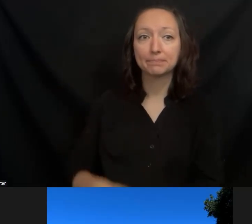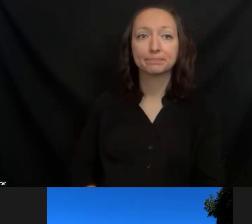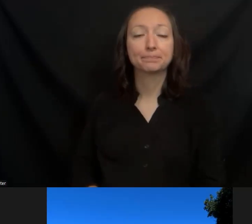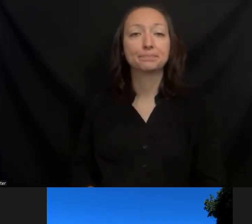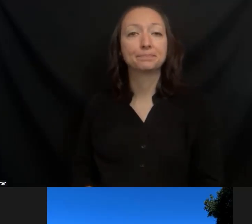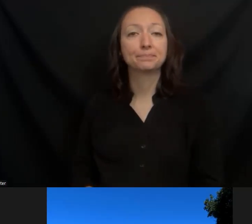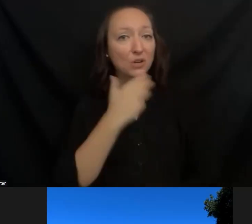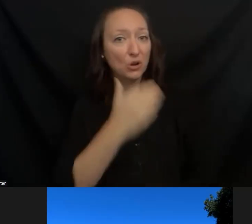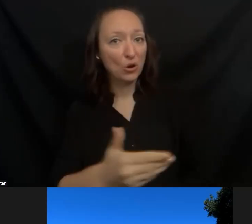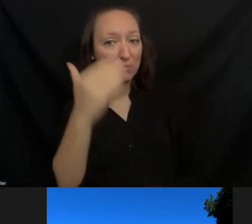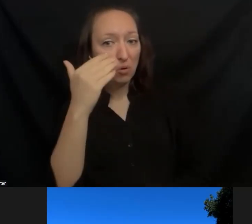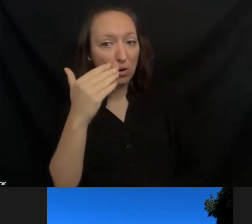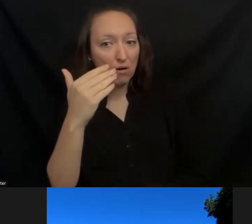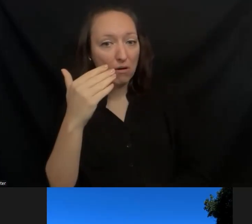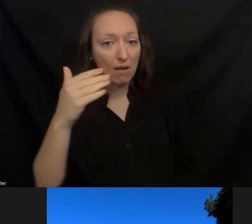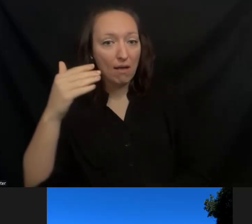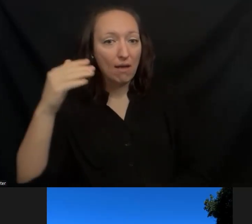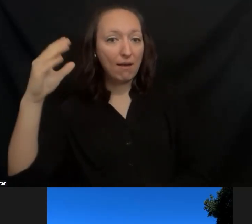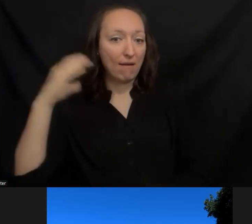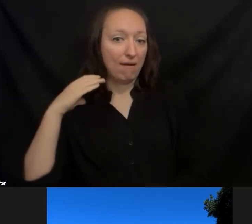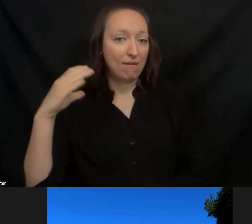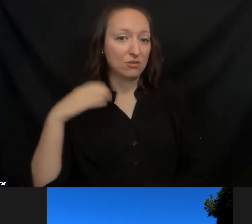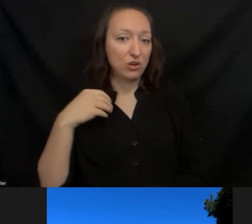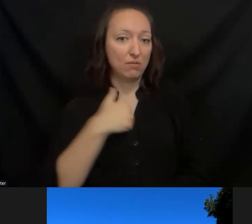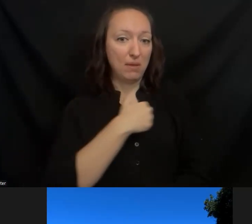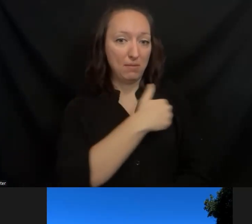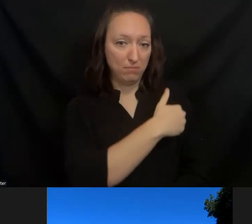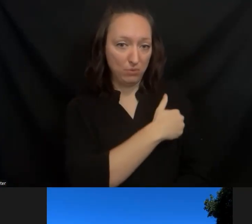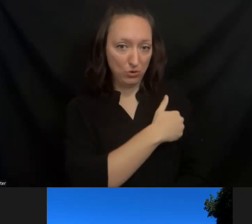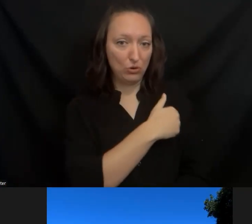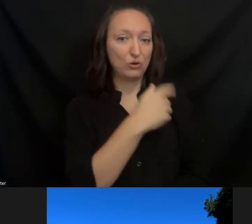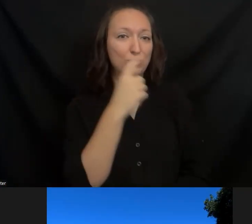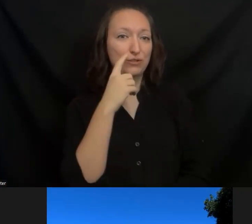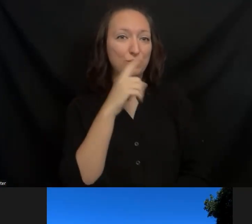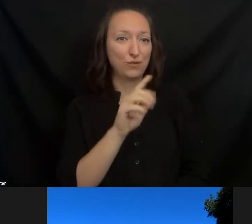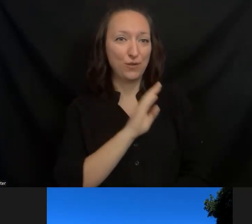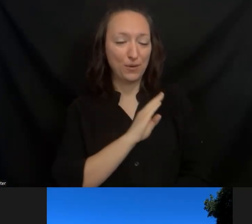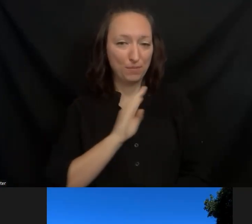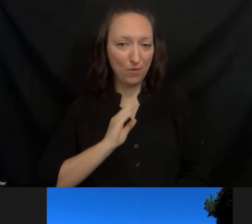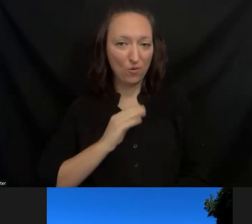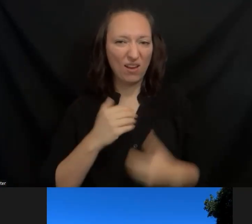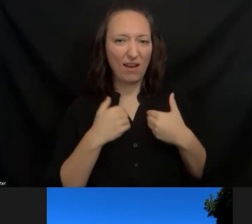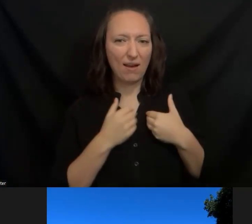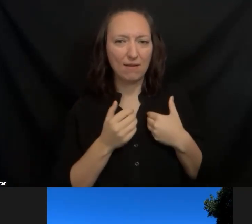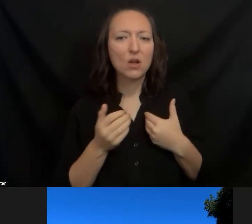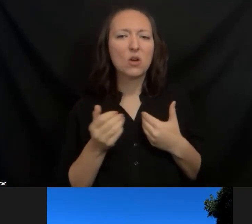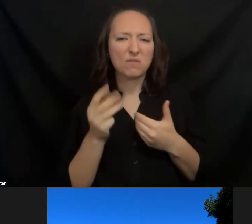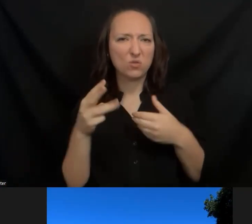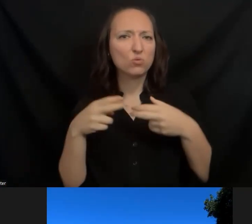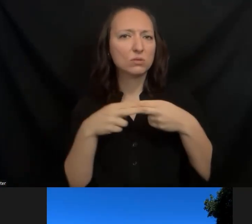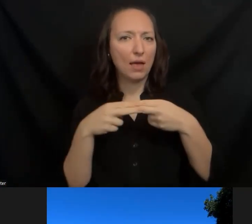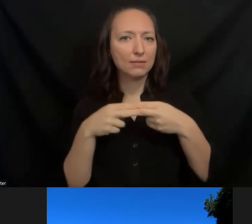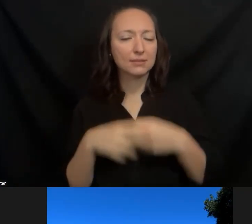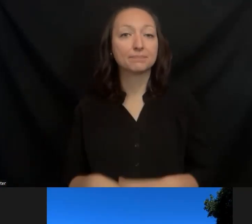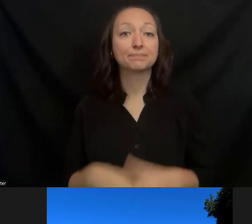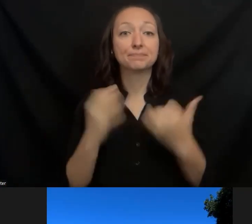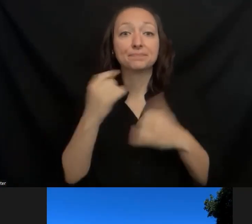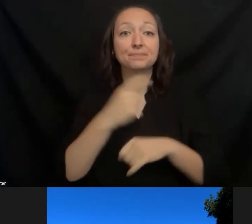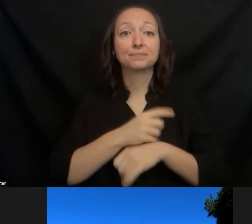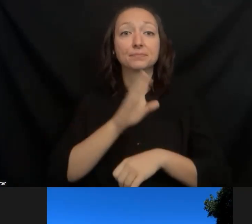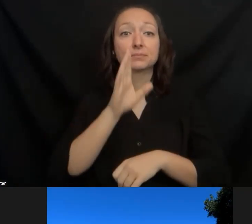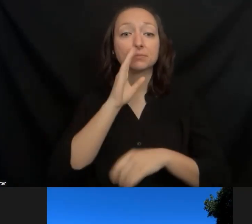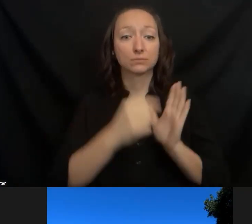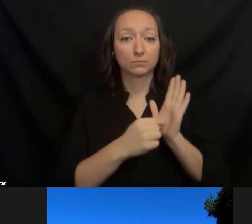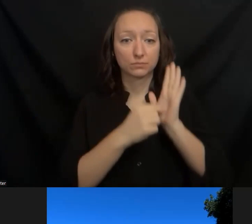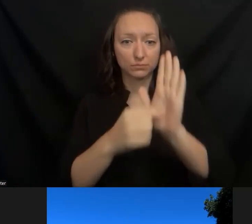Good morning, Chair Leber, members of the board. You have some slides. Today, I'm going to start by highlighting our